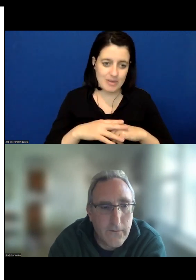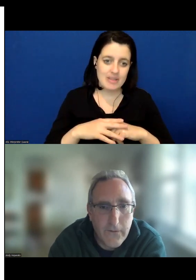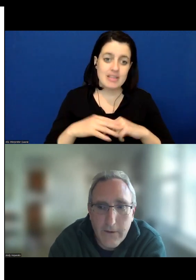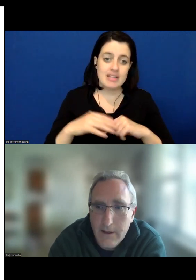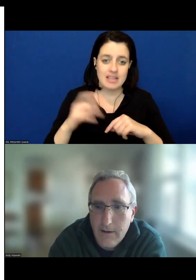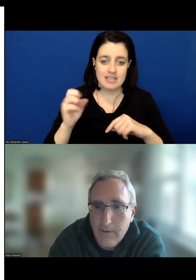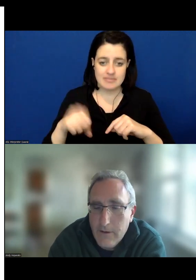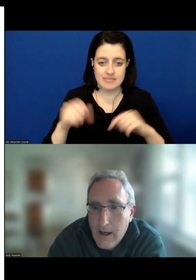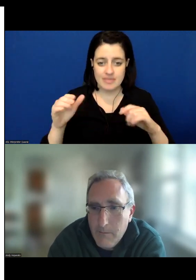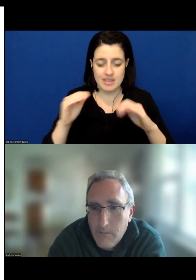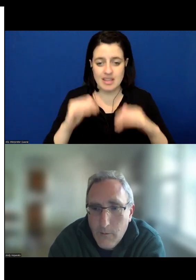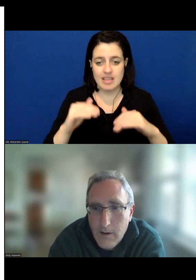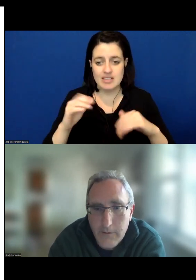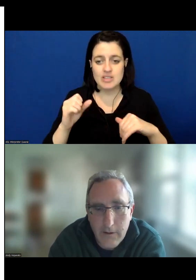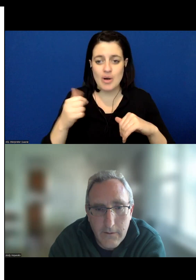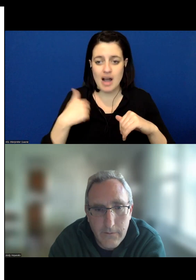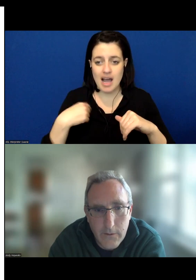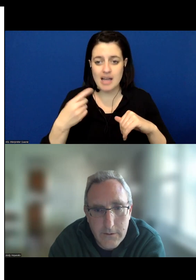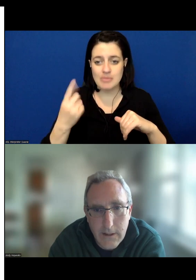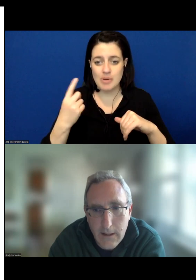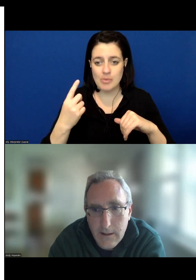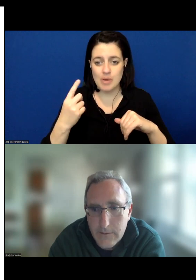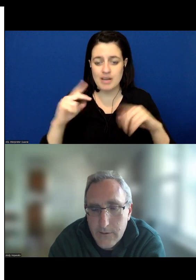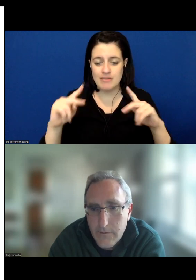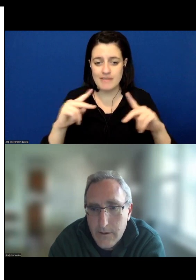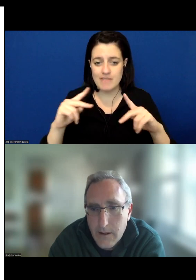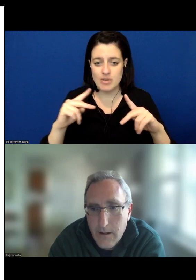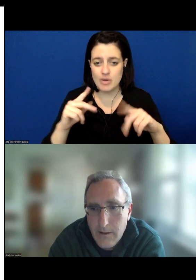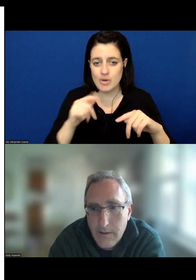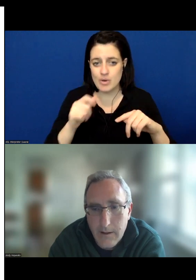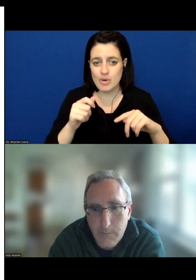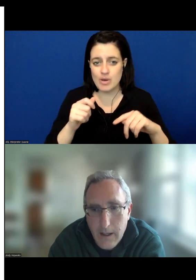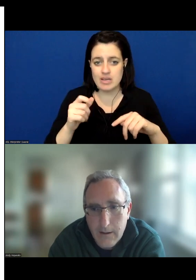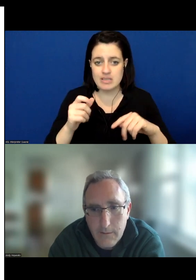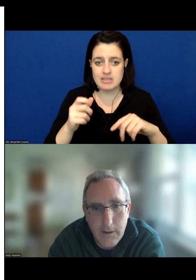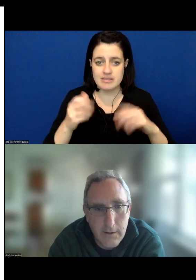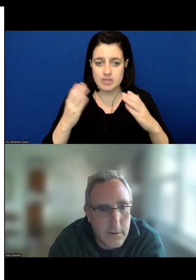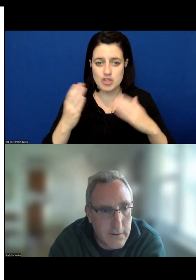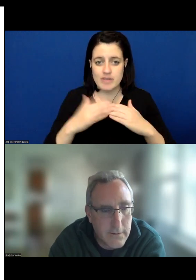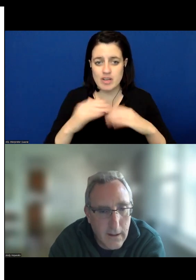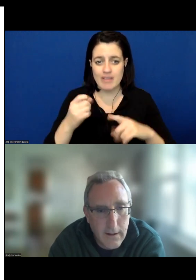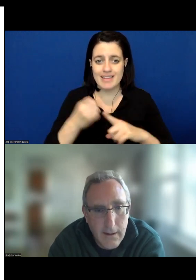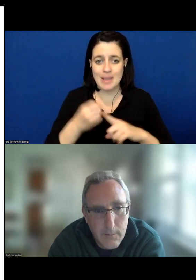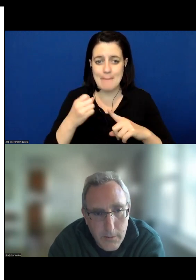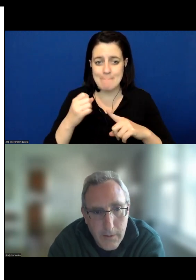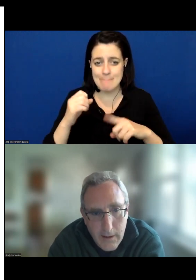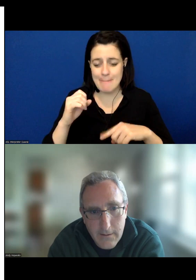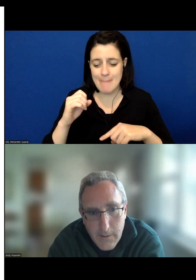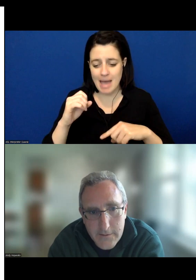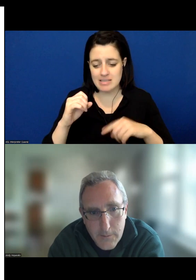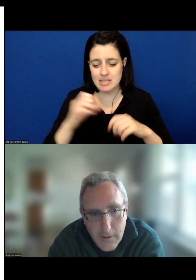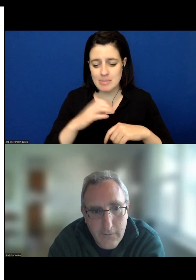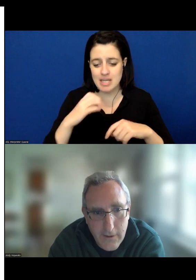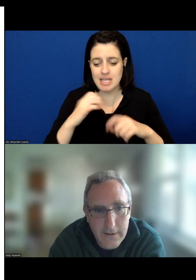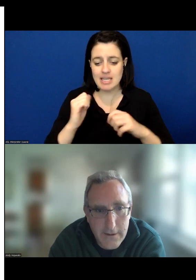So yeah, I'm one of the folks that is serving on the Impact Committee, which is implementing the